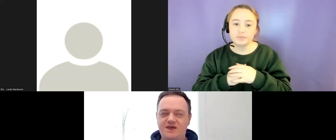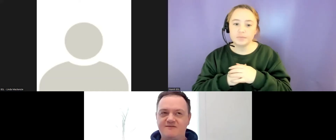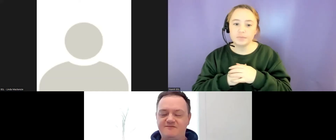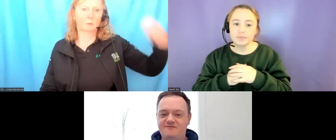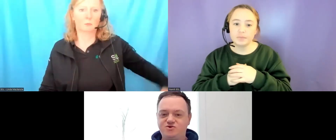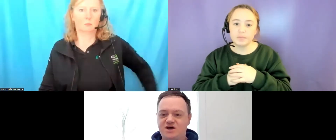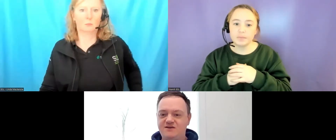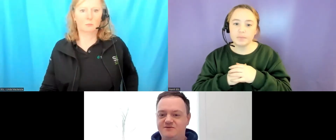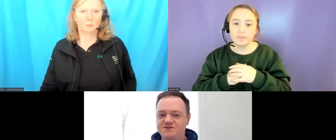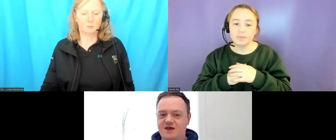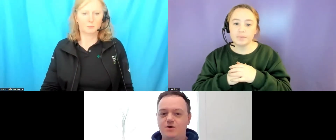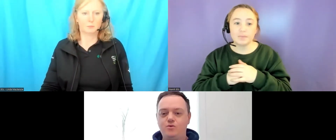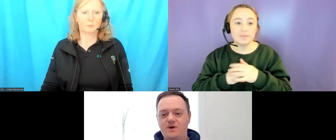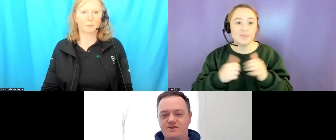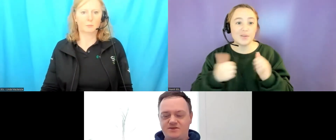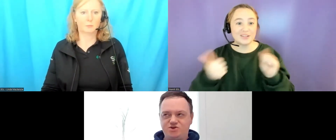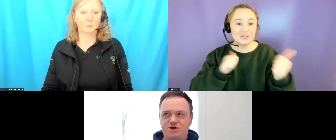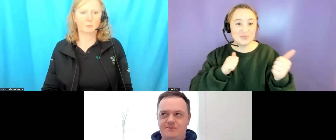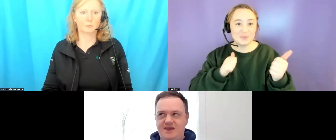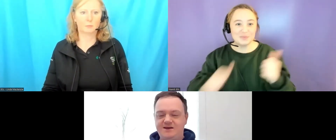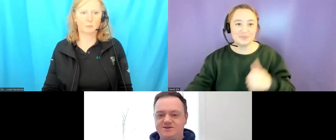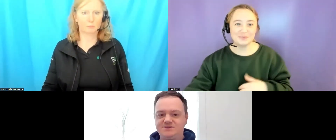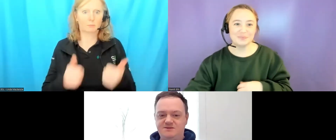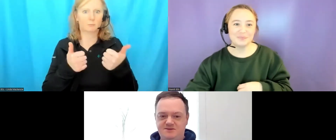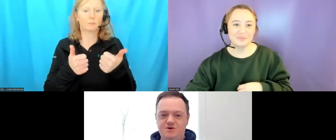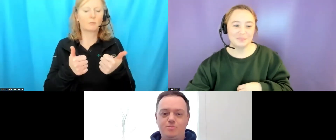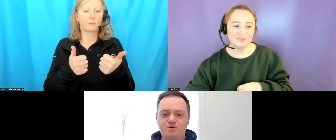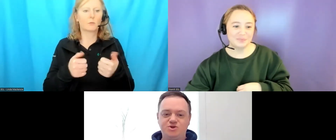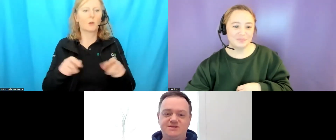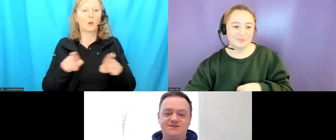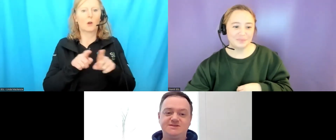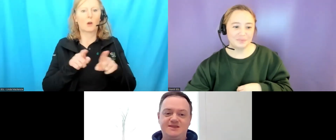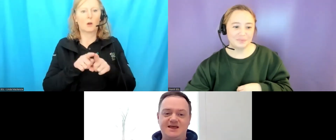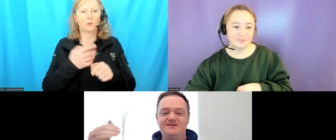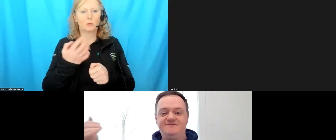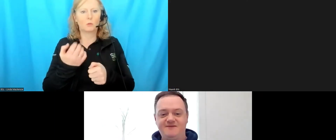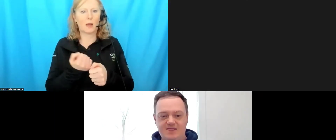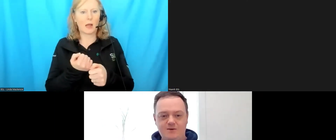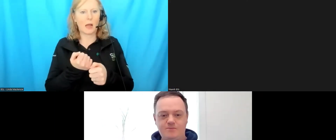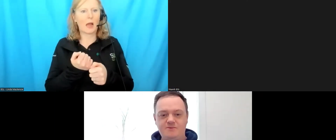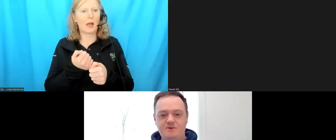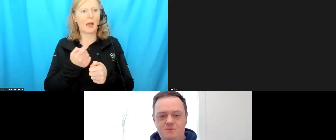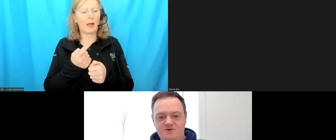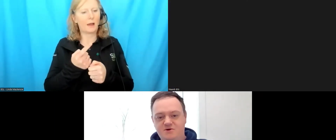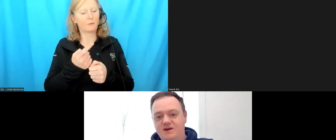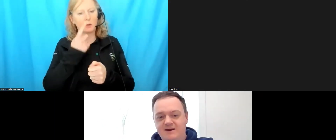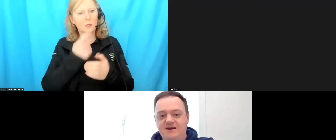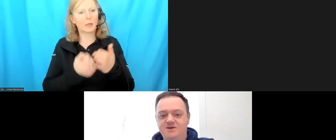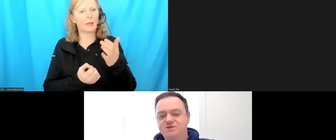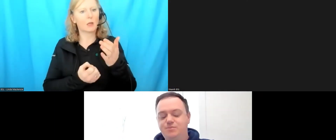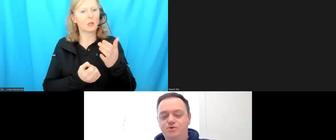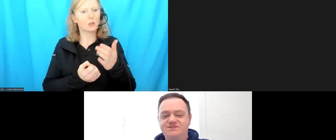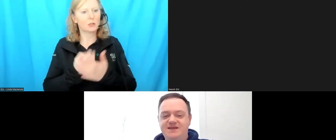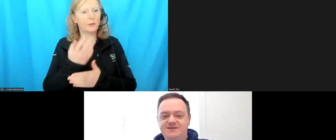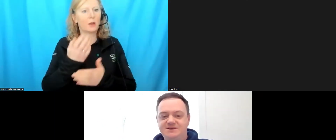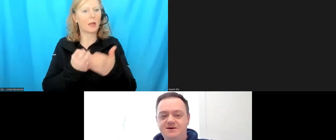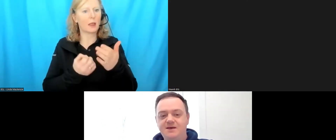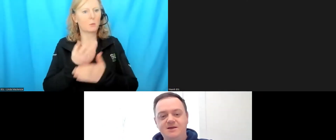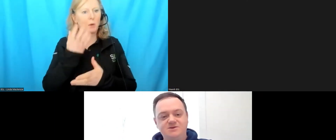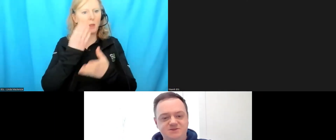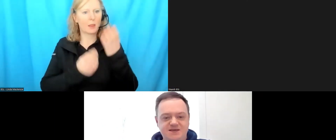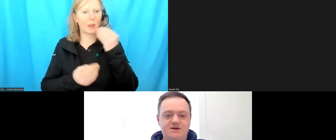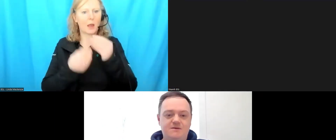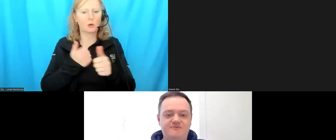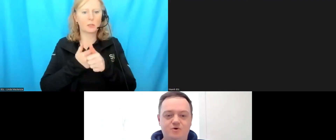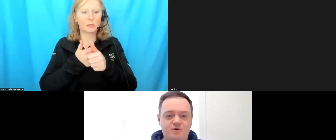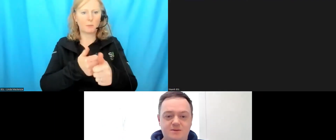also give drivers out with Journey Makers the opportunity to then develop with our Learning and Support Centre